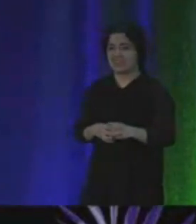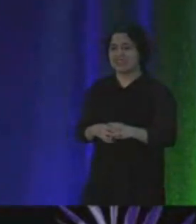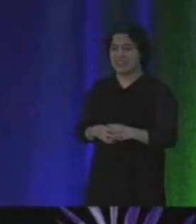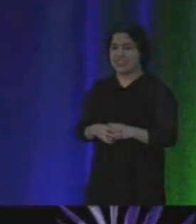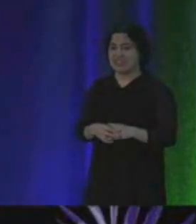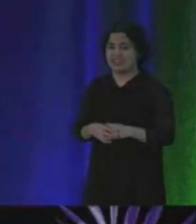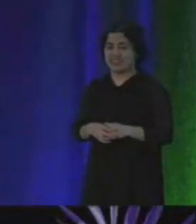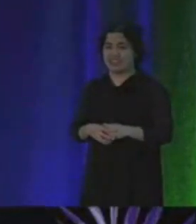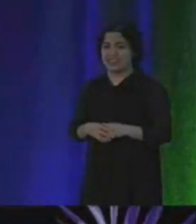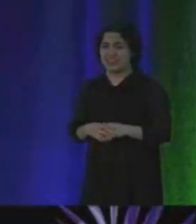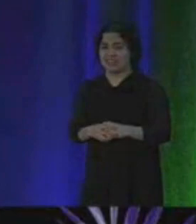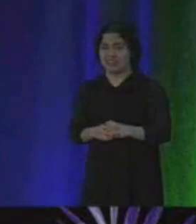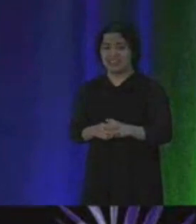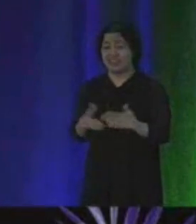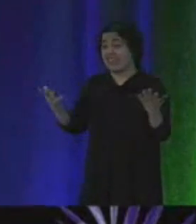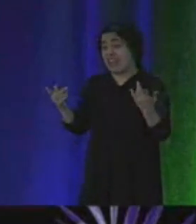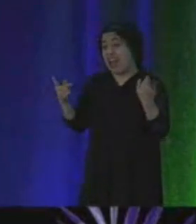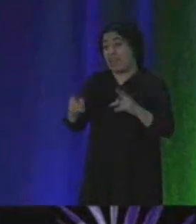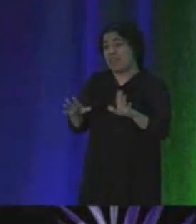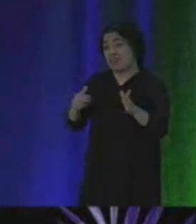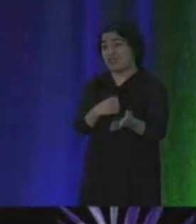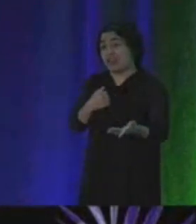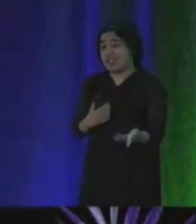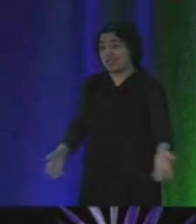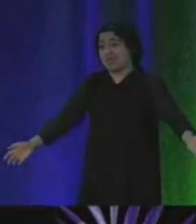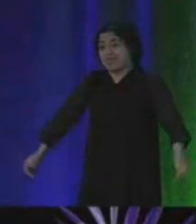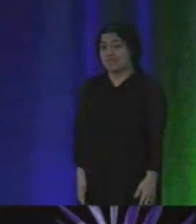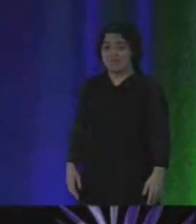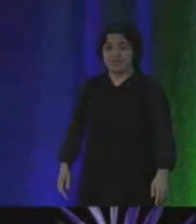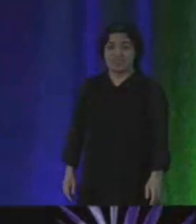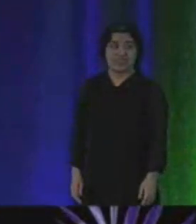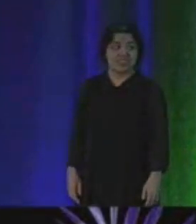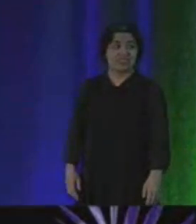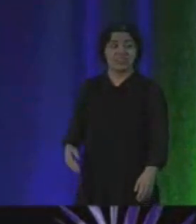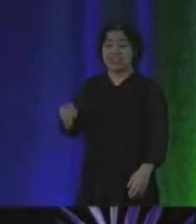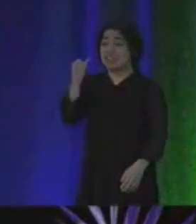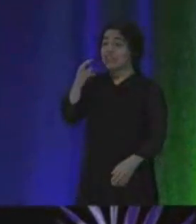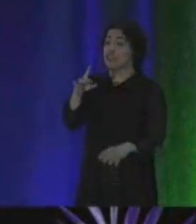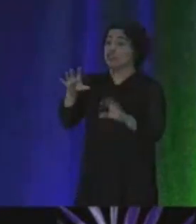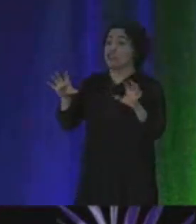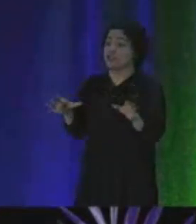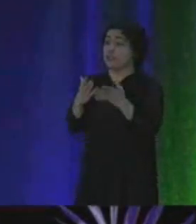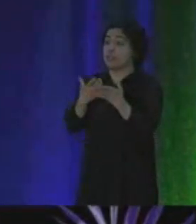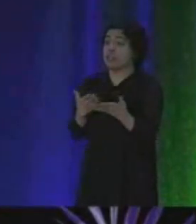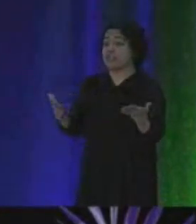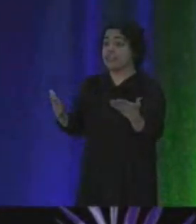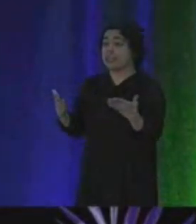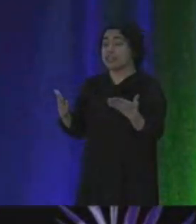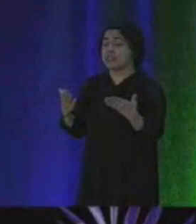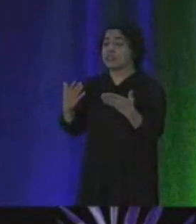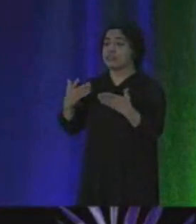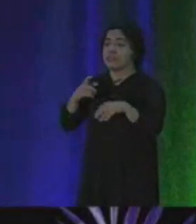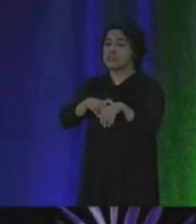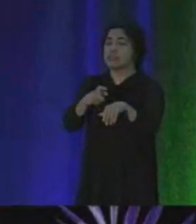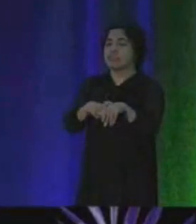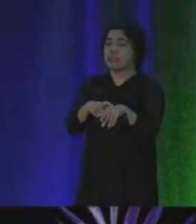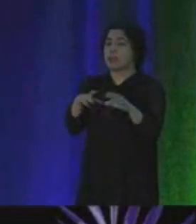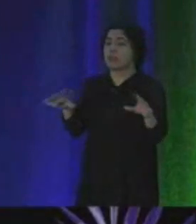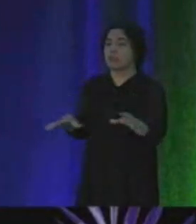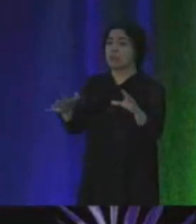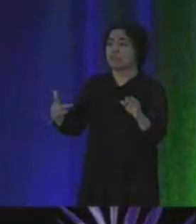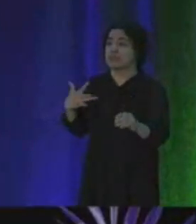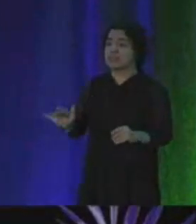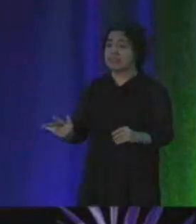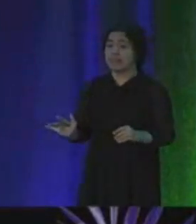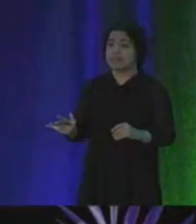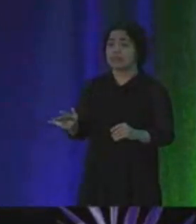yeah, it happens. I'm sorry. If you're doing things that have runtime performance sensitivity,